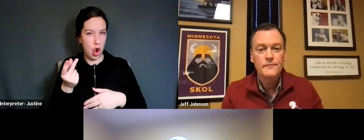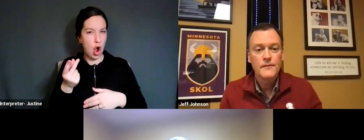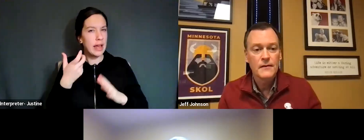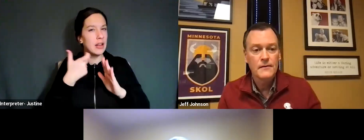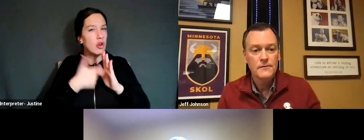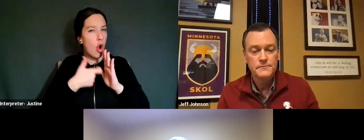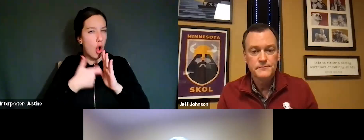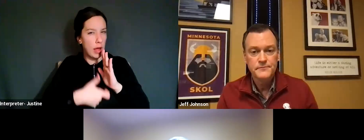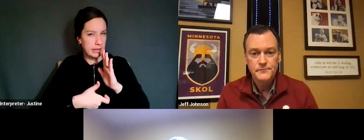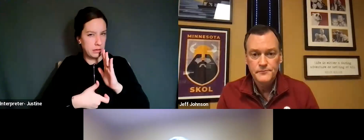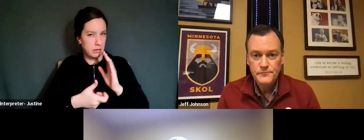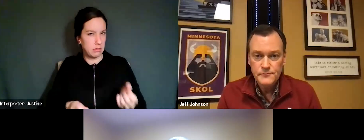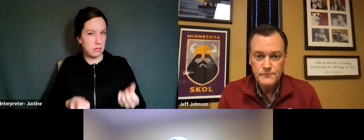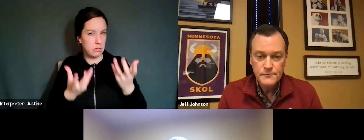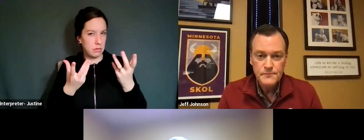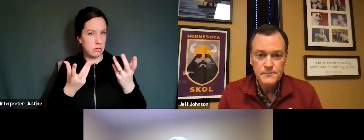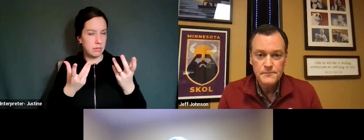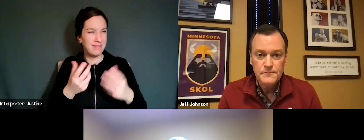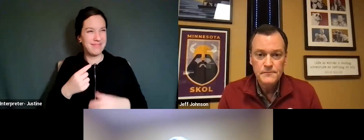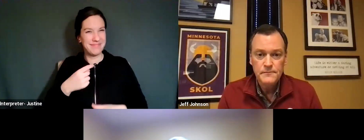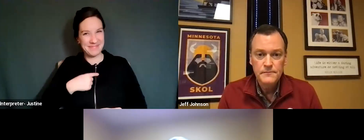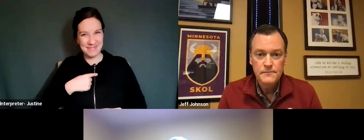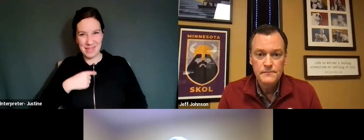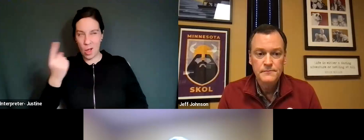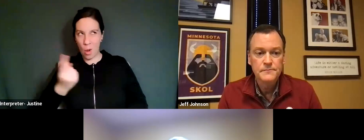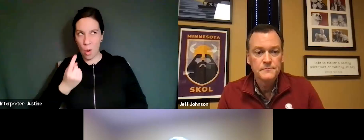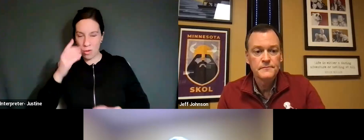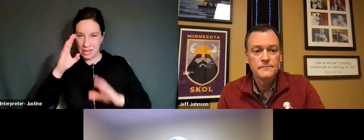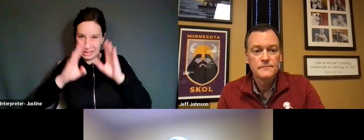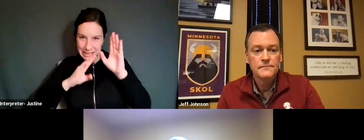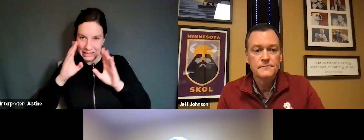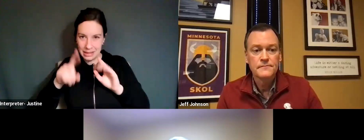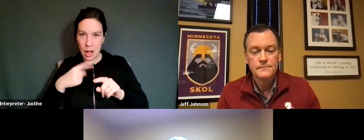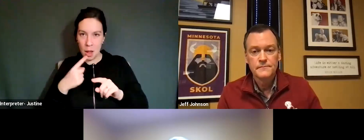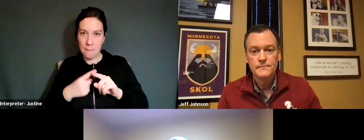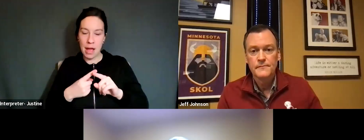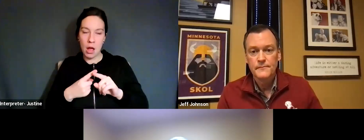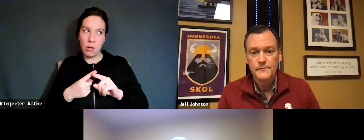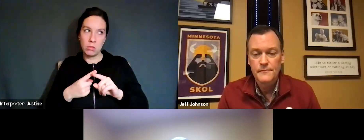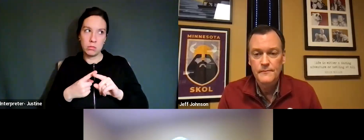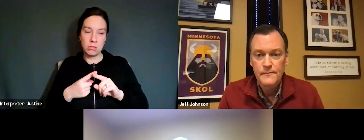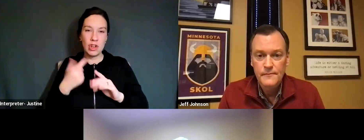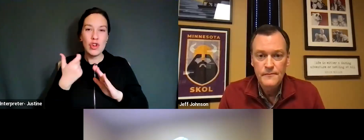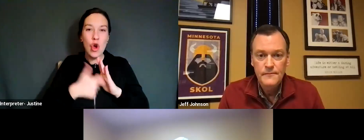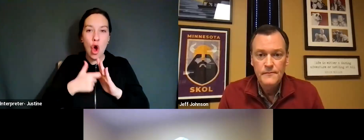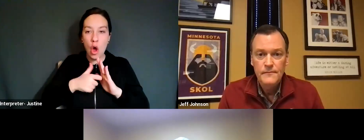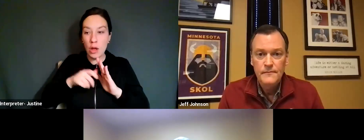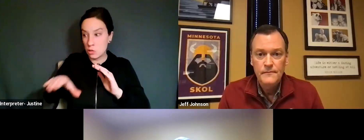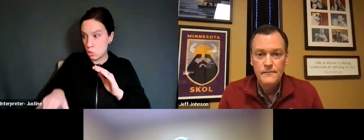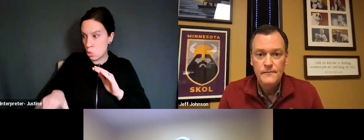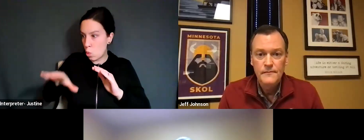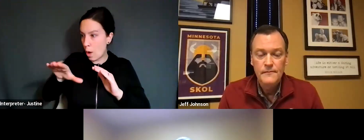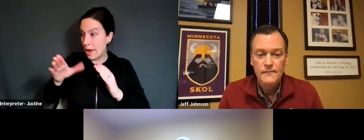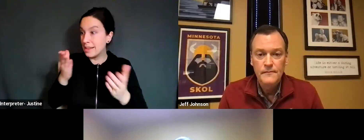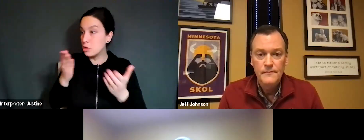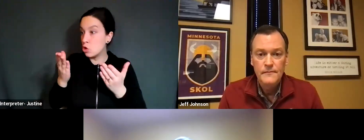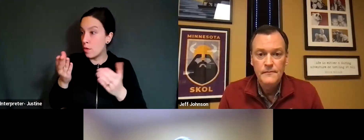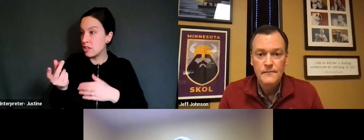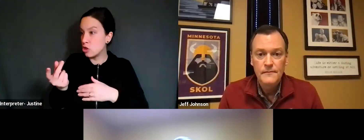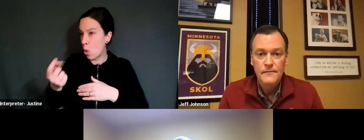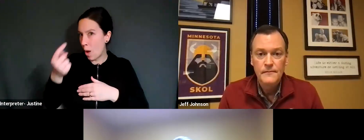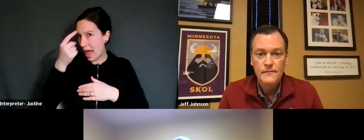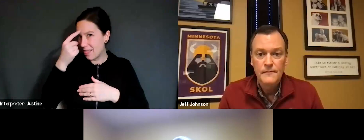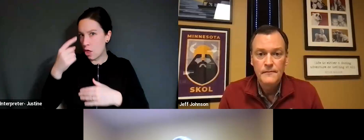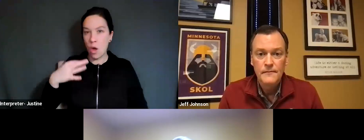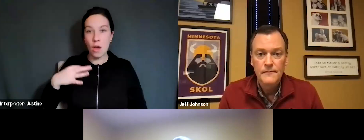This person says, it's always worried me a bit to share the cost of raising a service dog because I thought it could put volunteers and dogs at risk